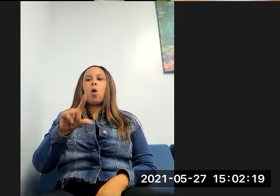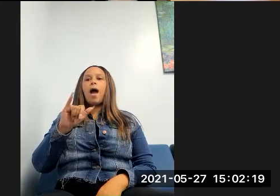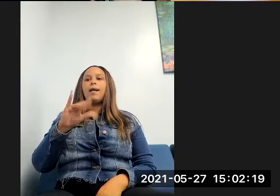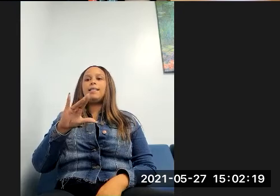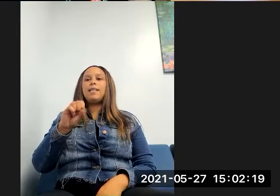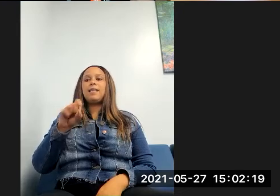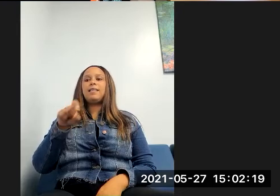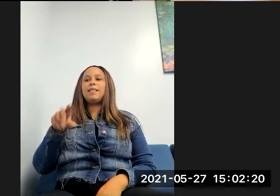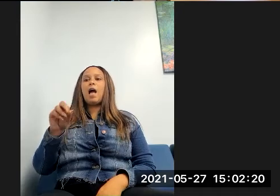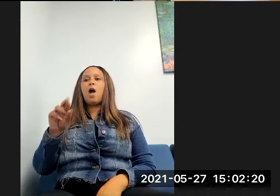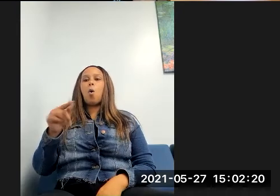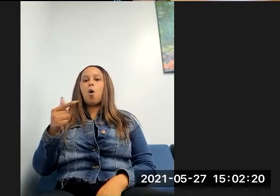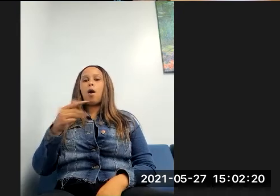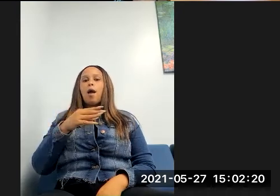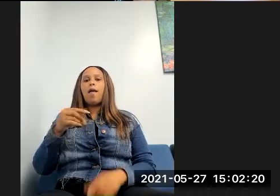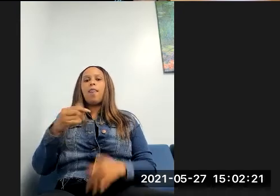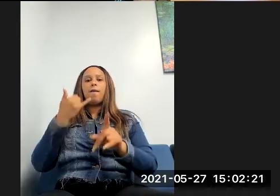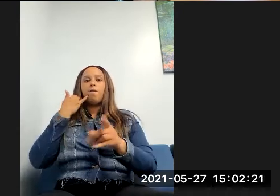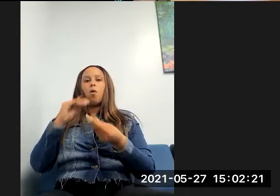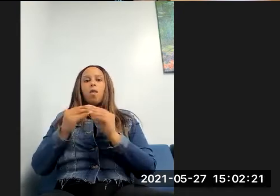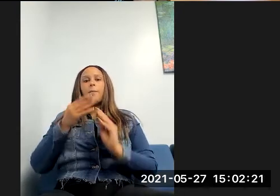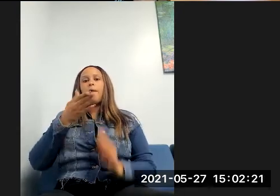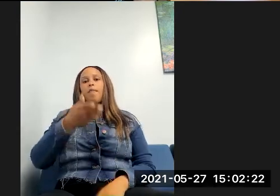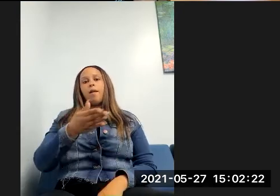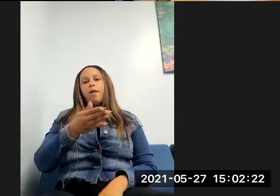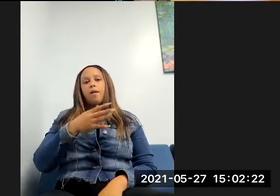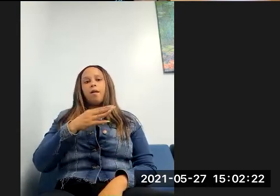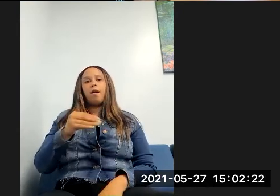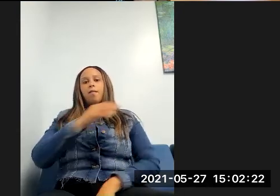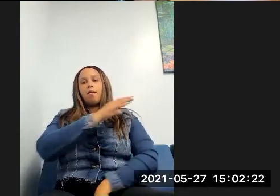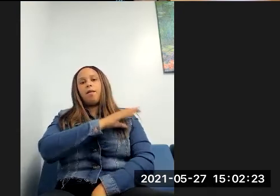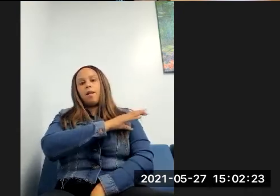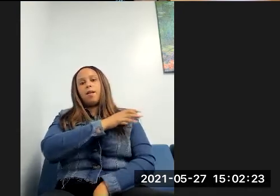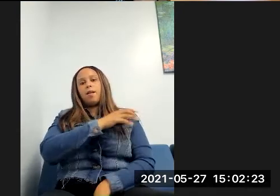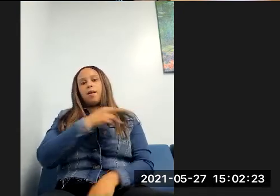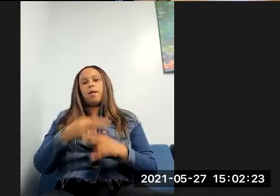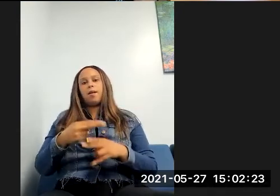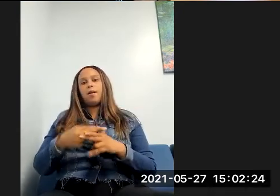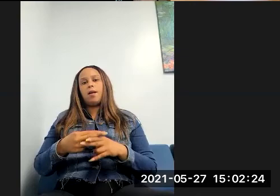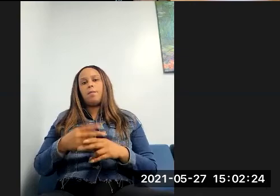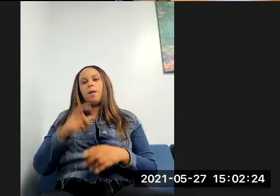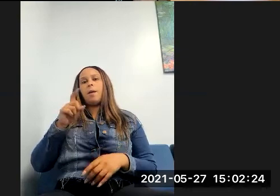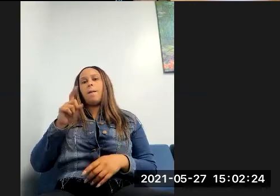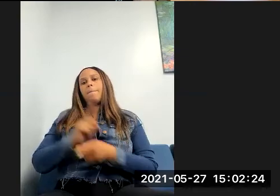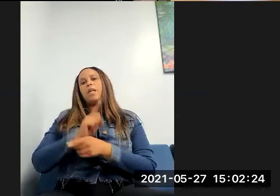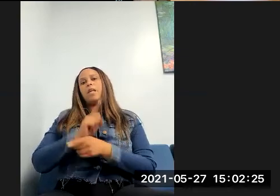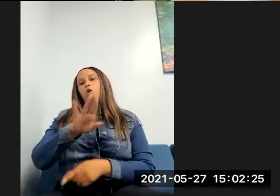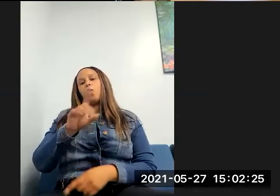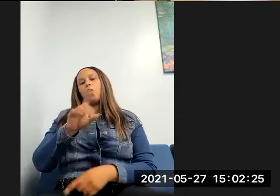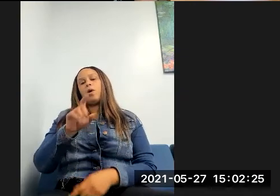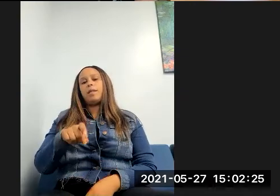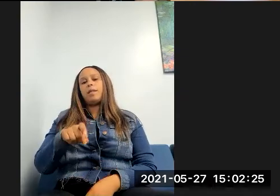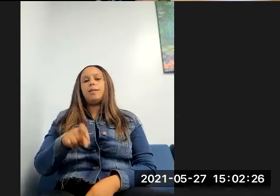is right up there on the screen, and our clinic can meet your needs.